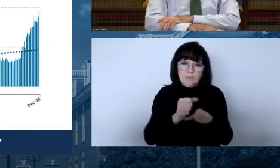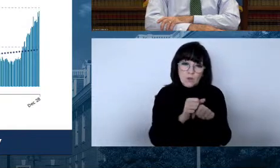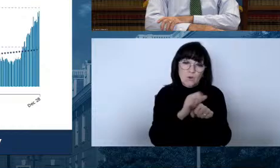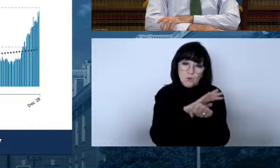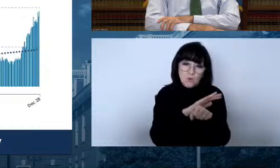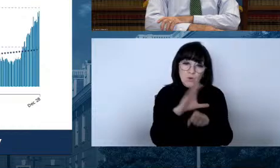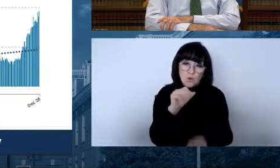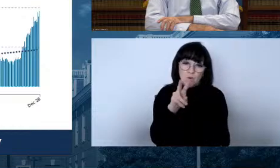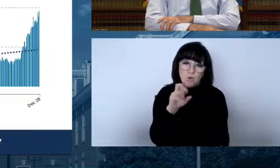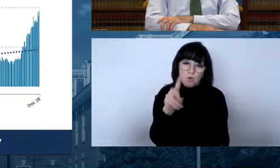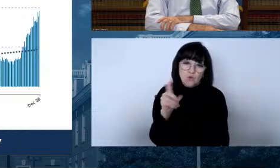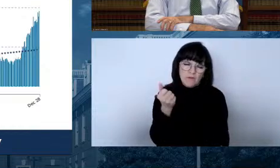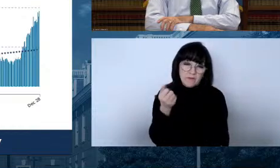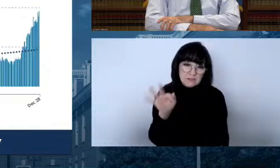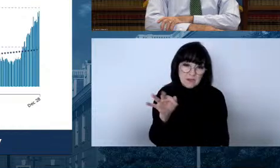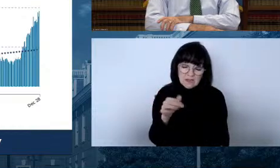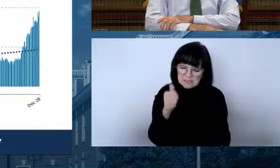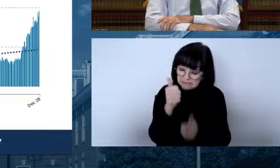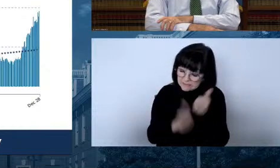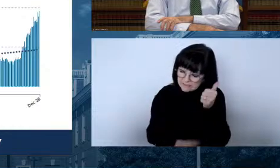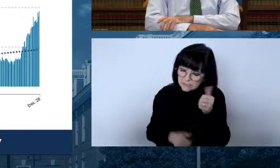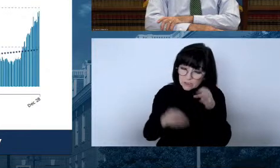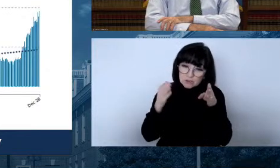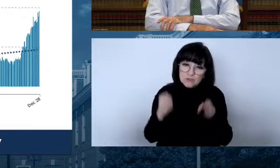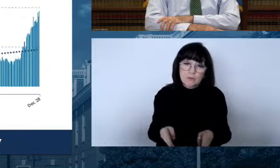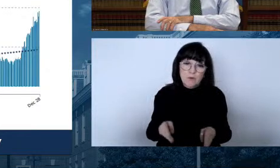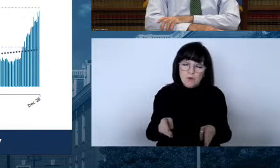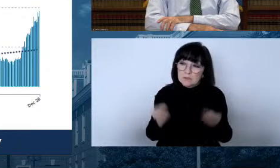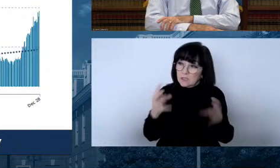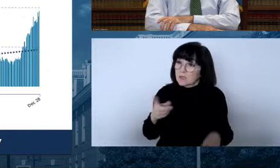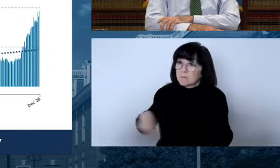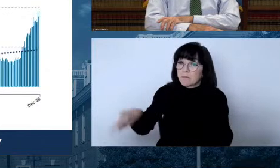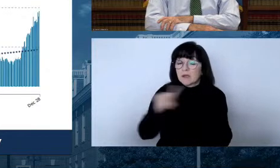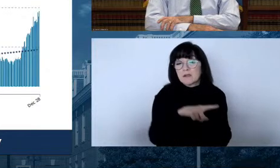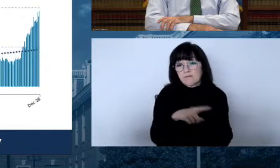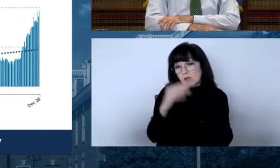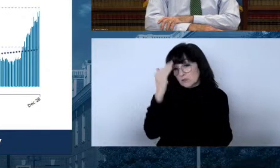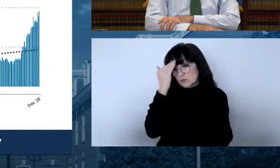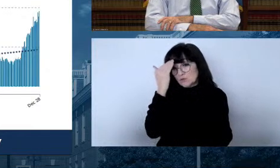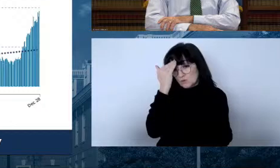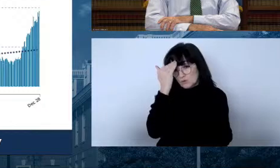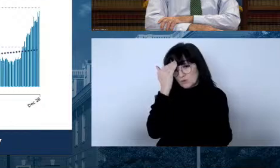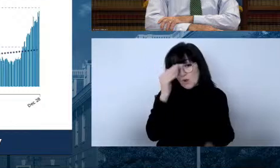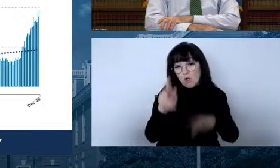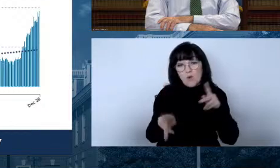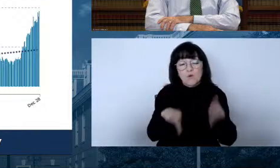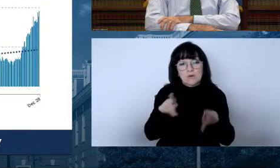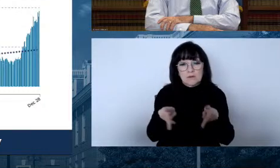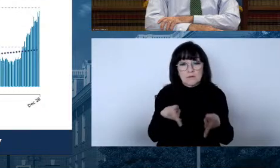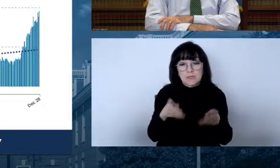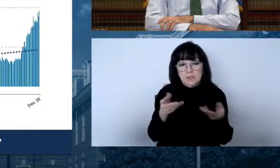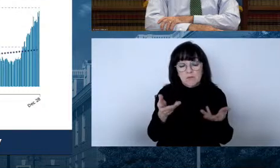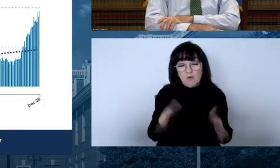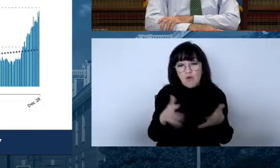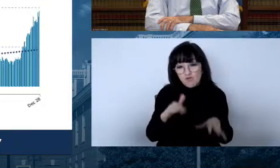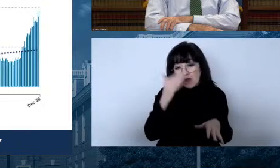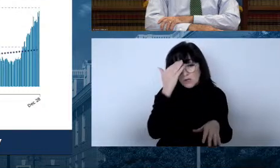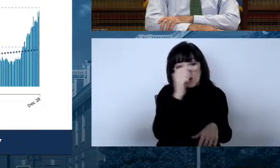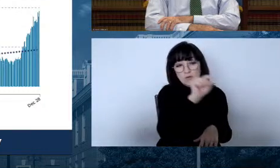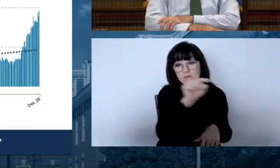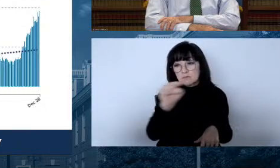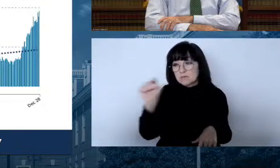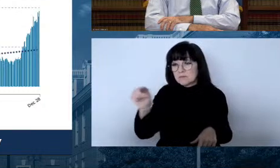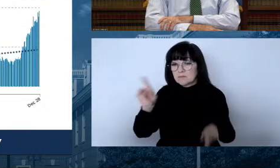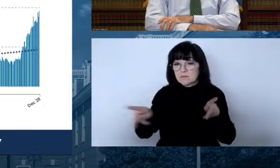Everyone a precious life. We all know somebody that's been in that situation. We've heard a little bit about that from our